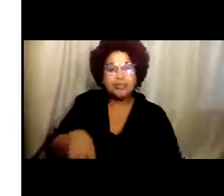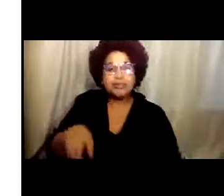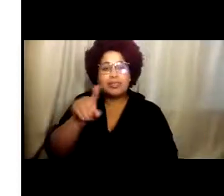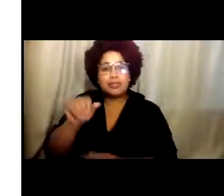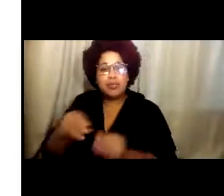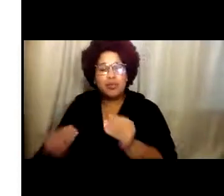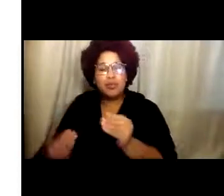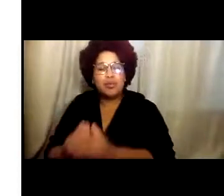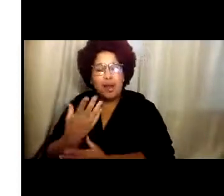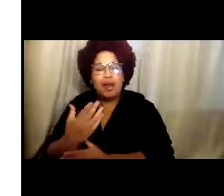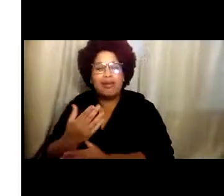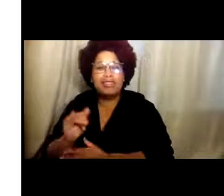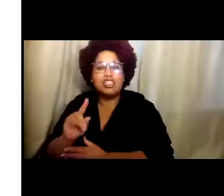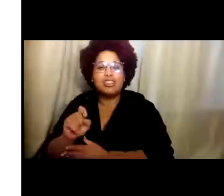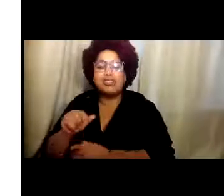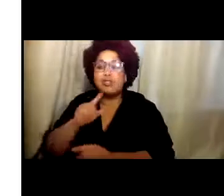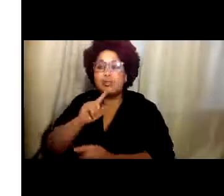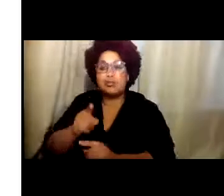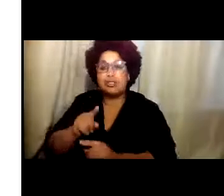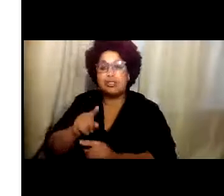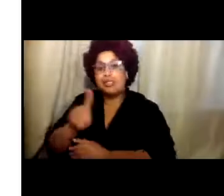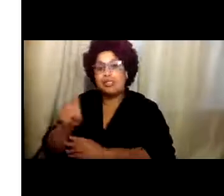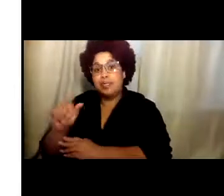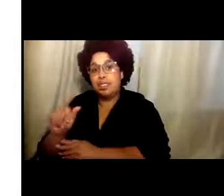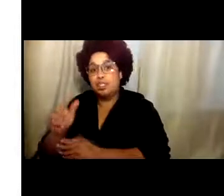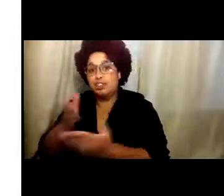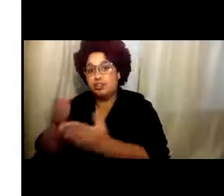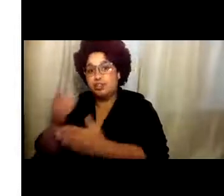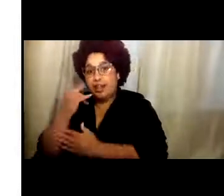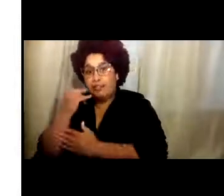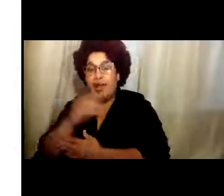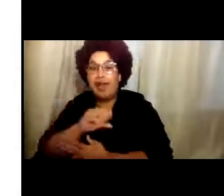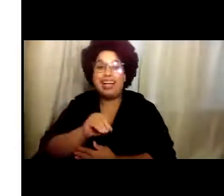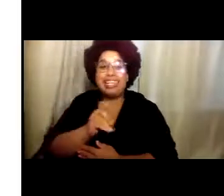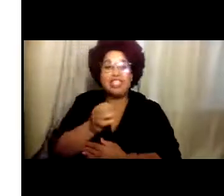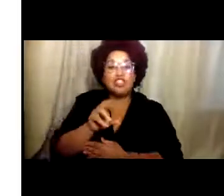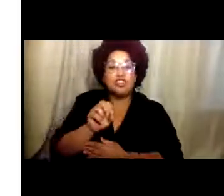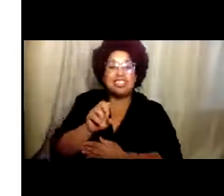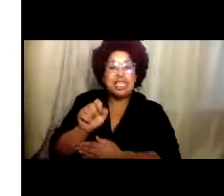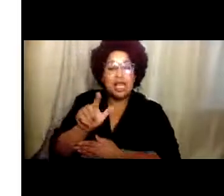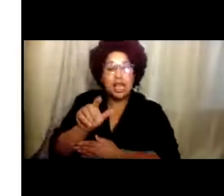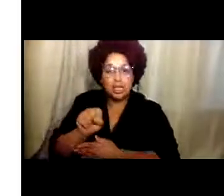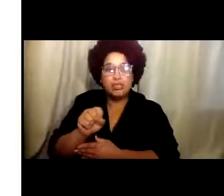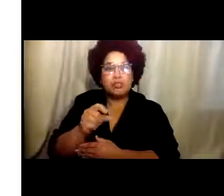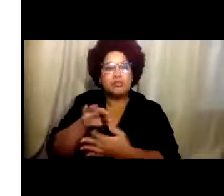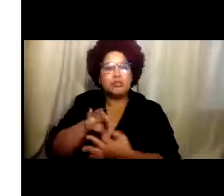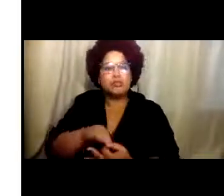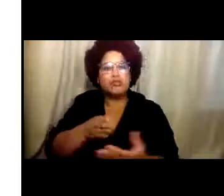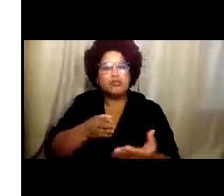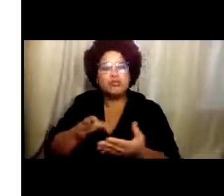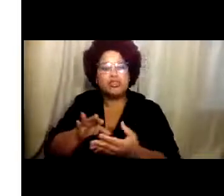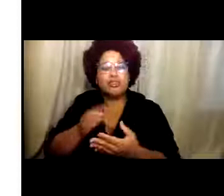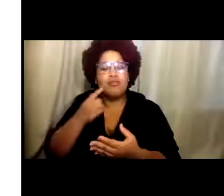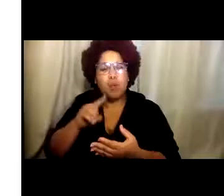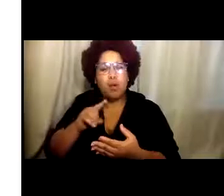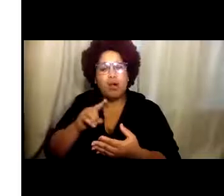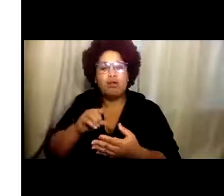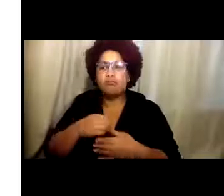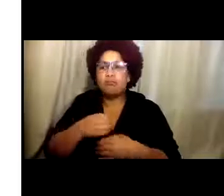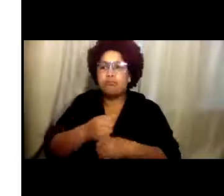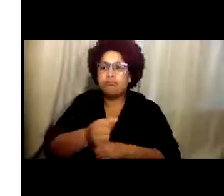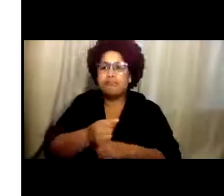is a partnership between California Disability Services Association and Eastern Hills in the service of facilitating meaningful